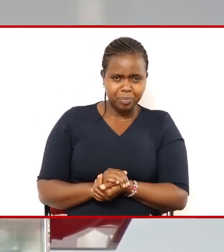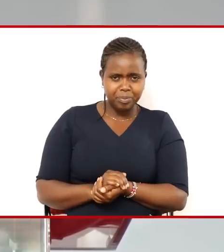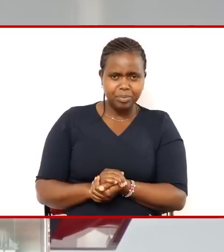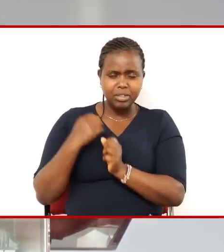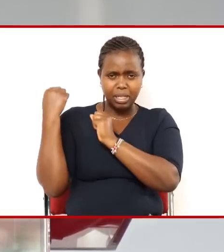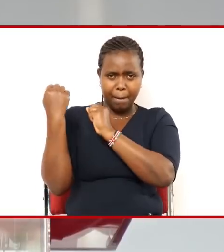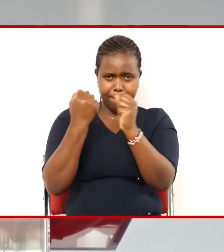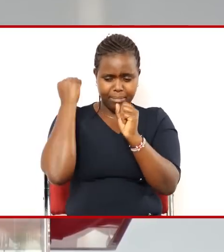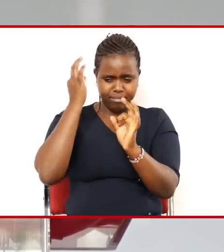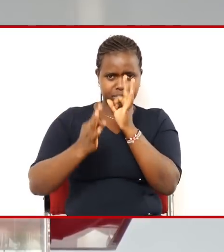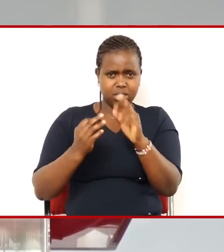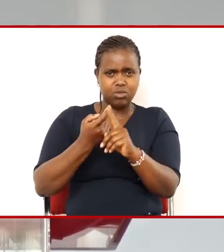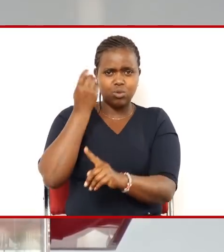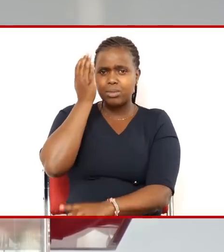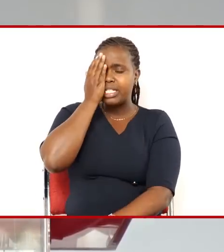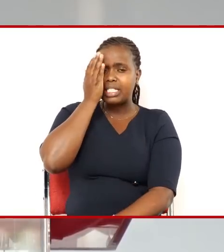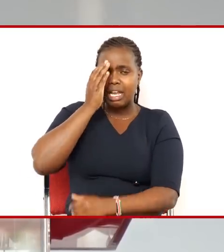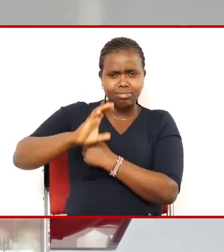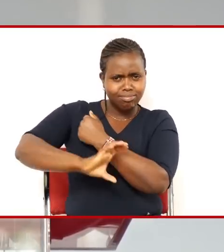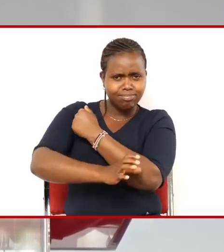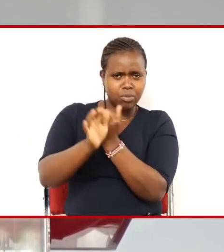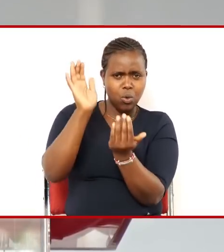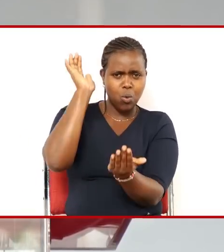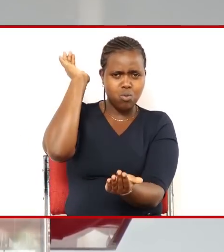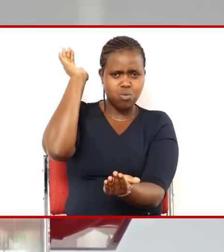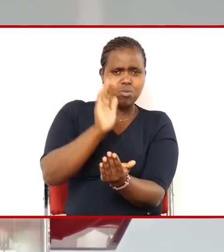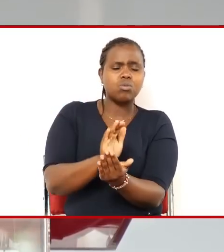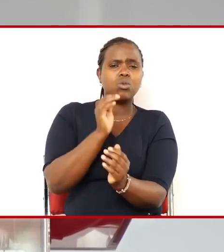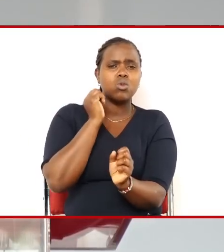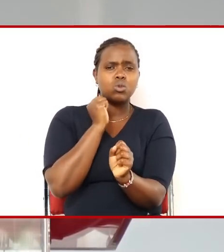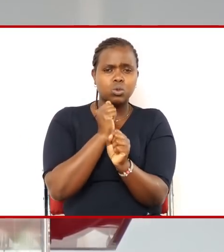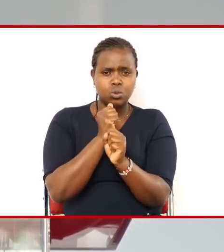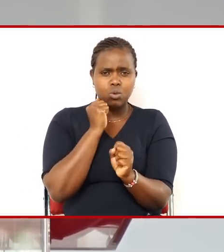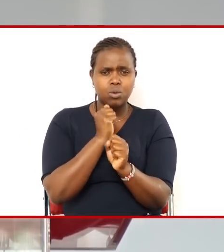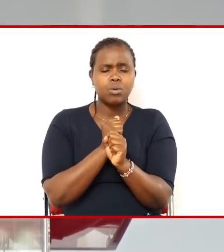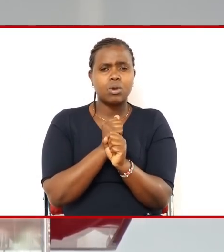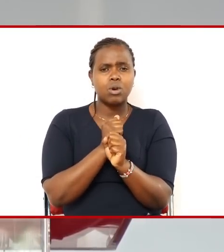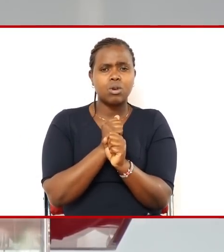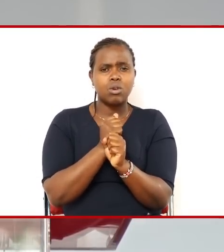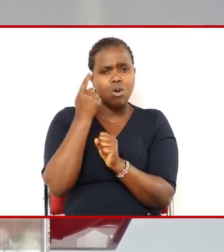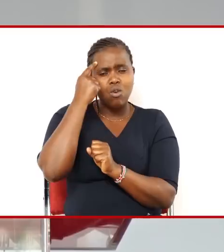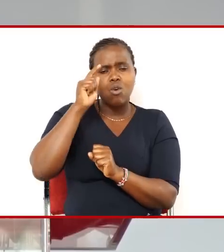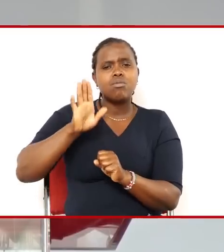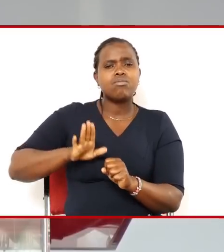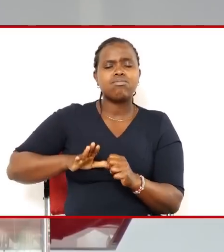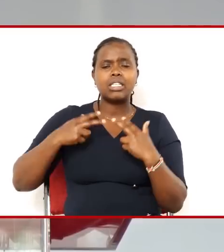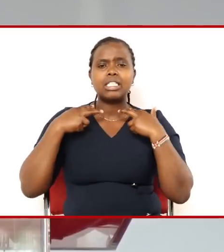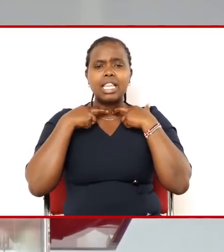The mighty judge of Israel was reduced to doing the work of a female